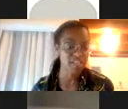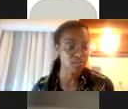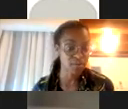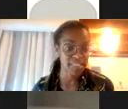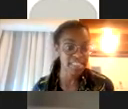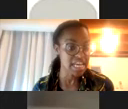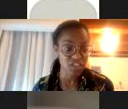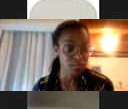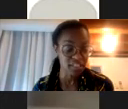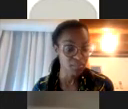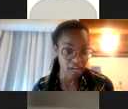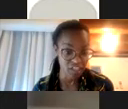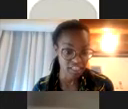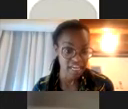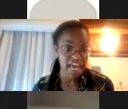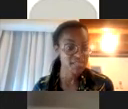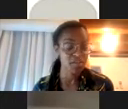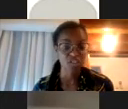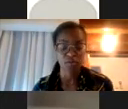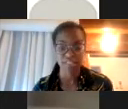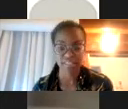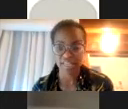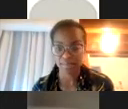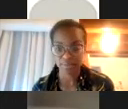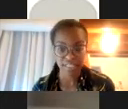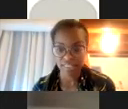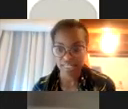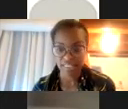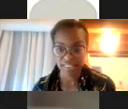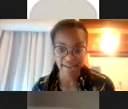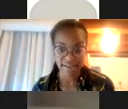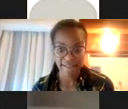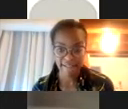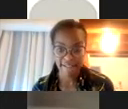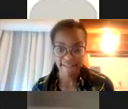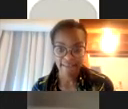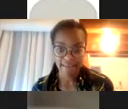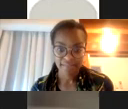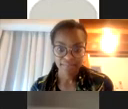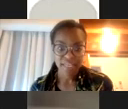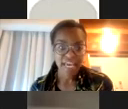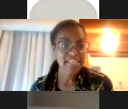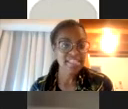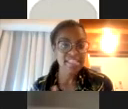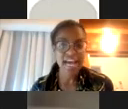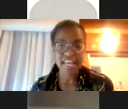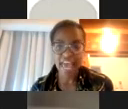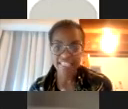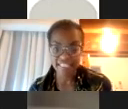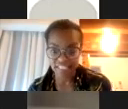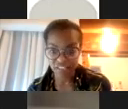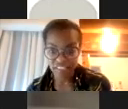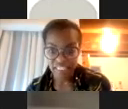ongoing white supremacist nation building project as much as prisons and police. Next slide. And this is